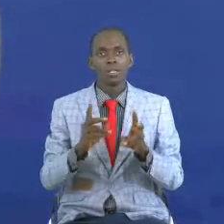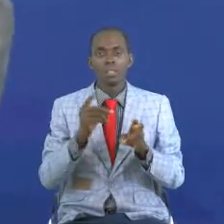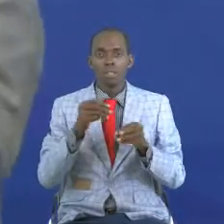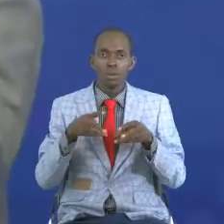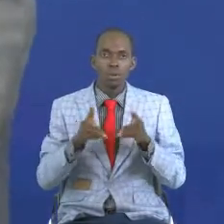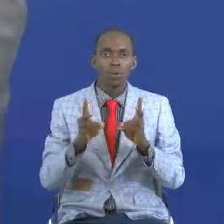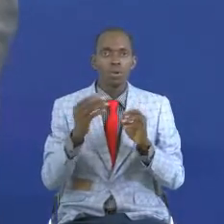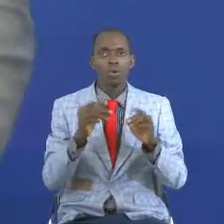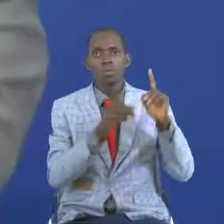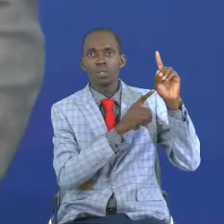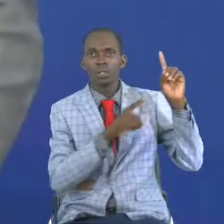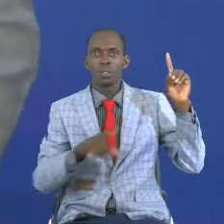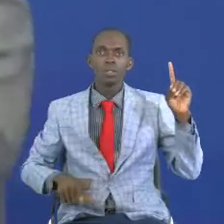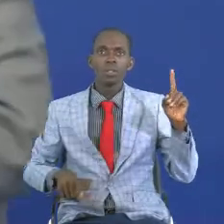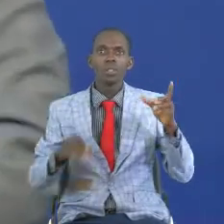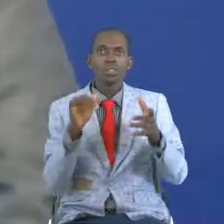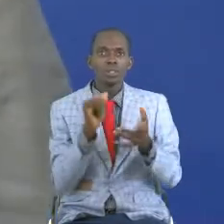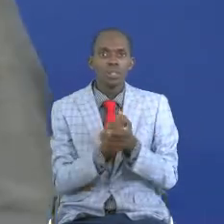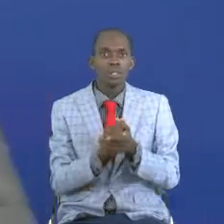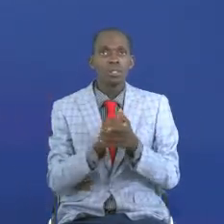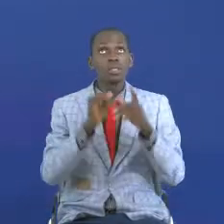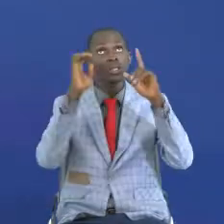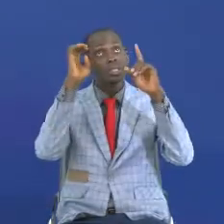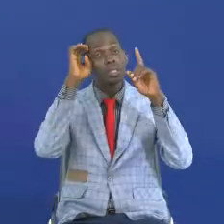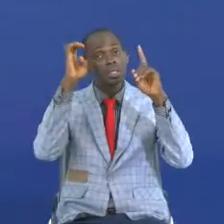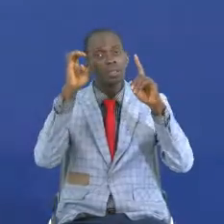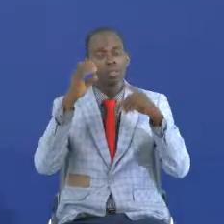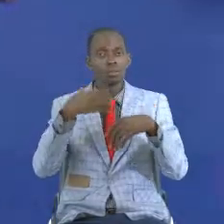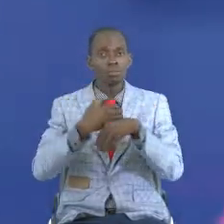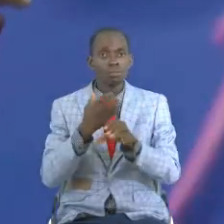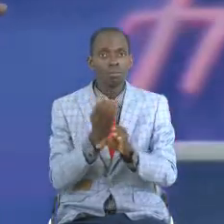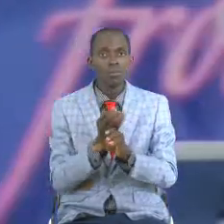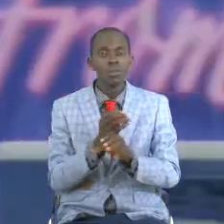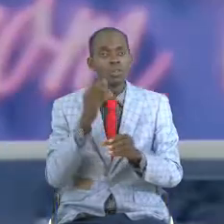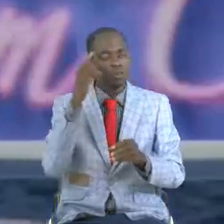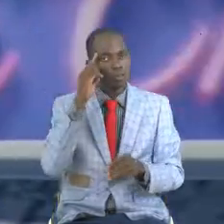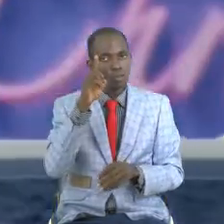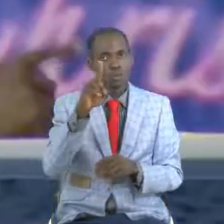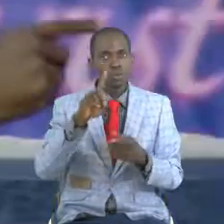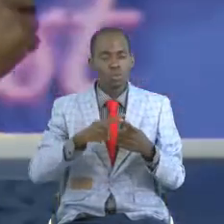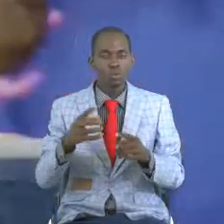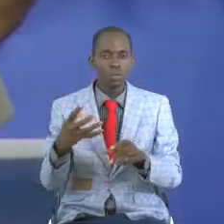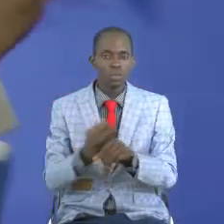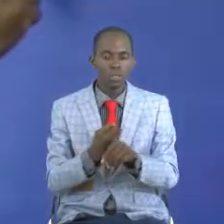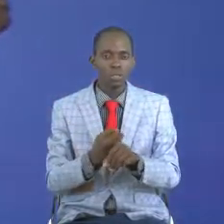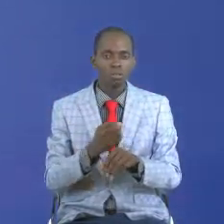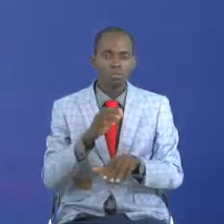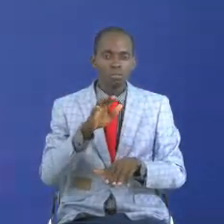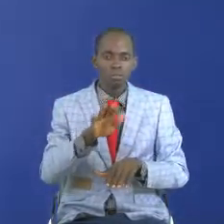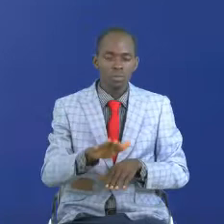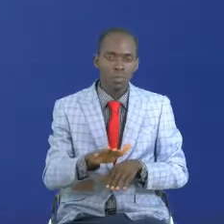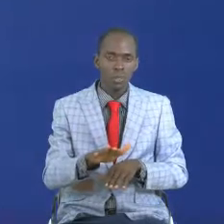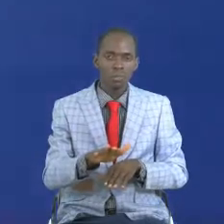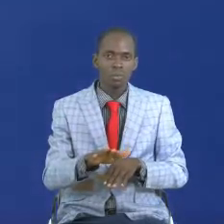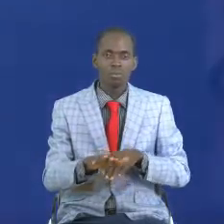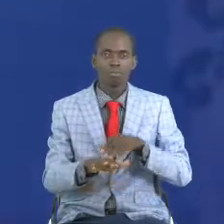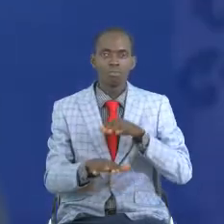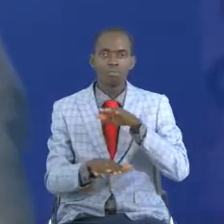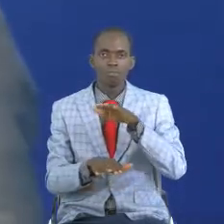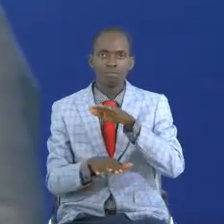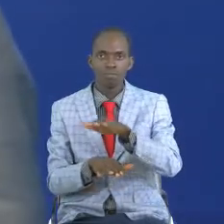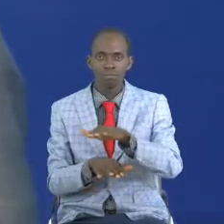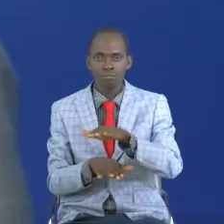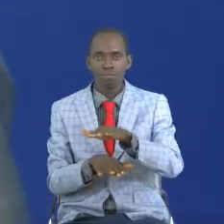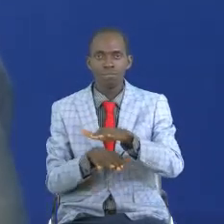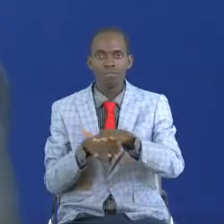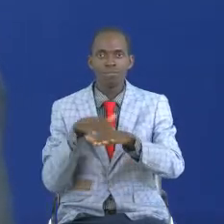Lord that he constructs for you to take step after step on the road,